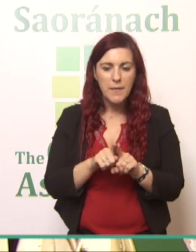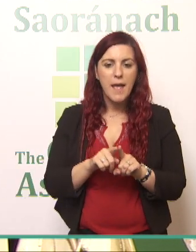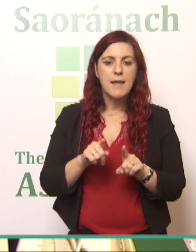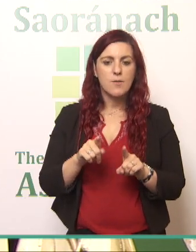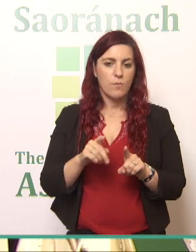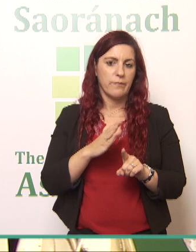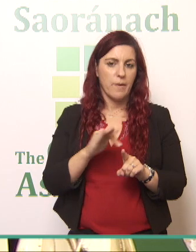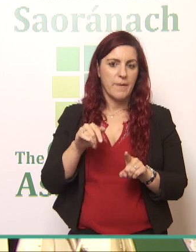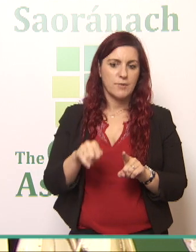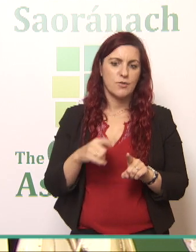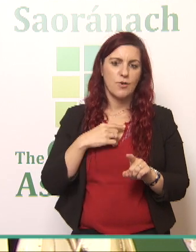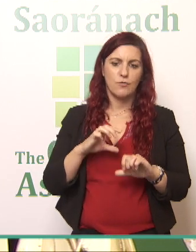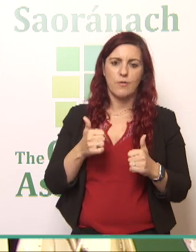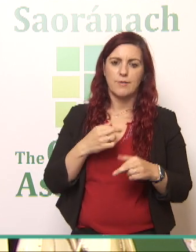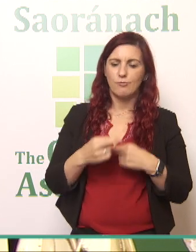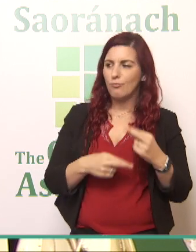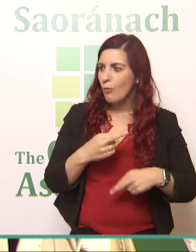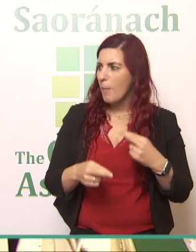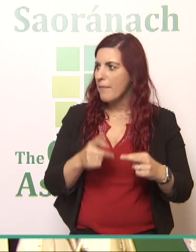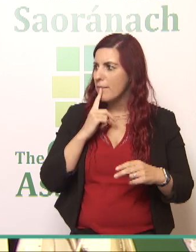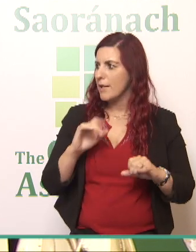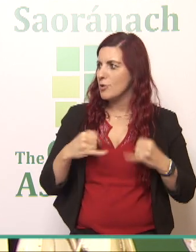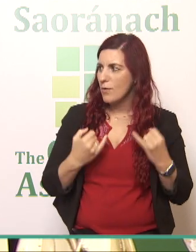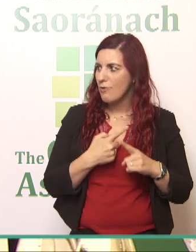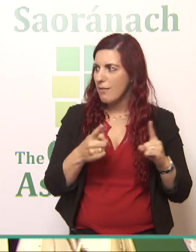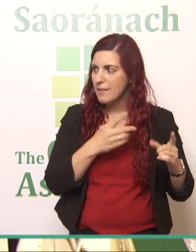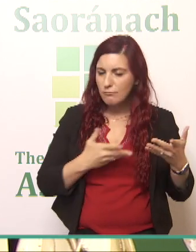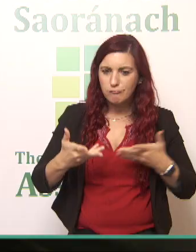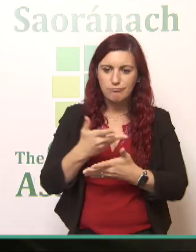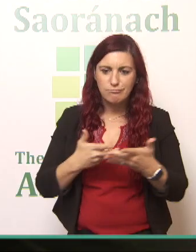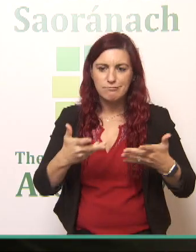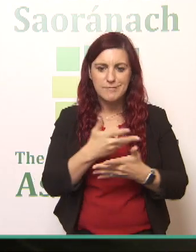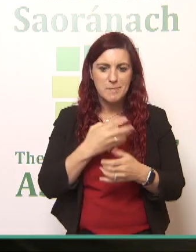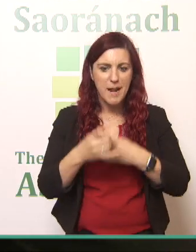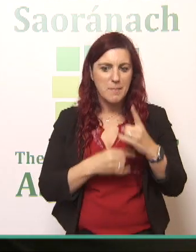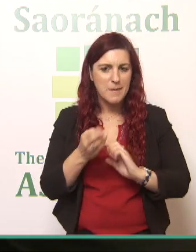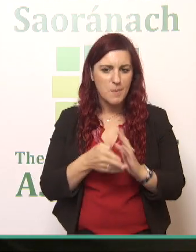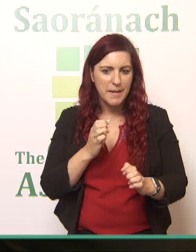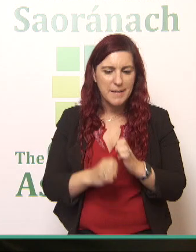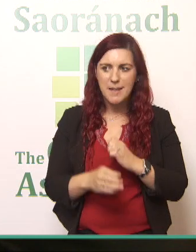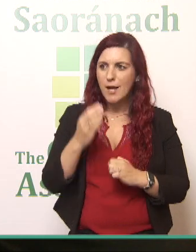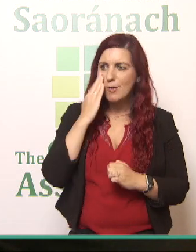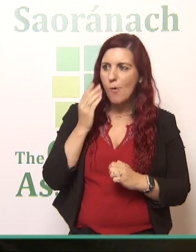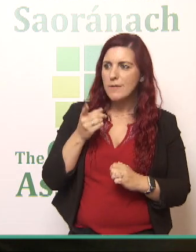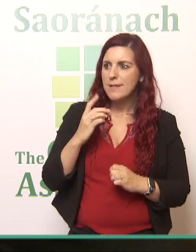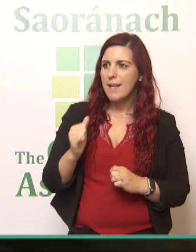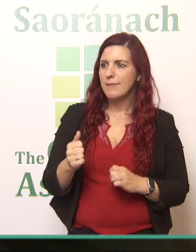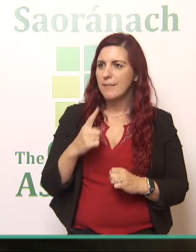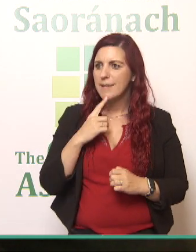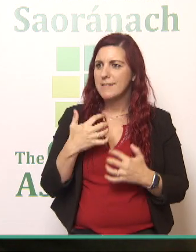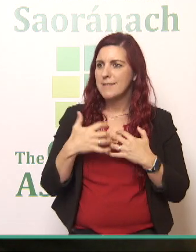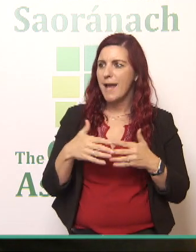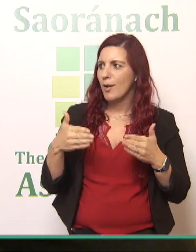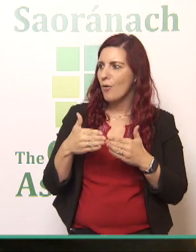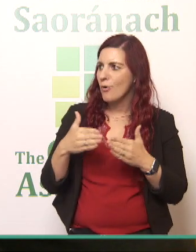on that, it's such a great room. I've really enjoyed all the various conversations with everybody. We had a tech corner of software engineers, all